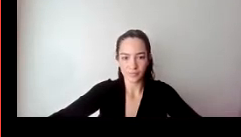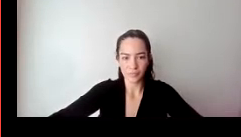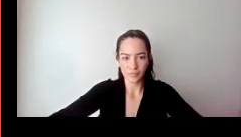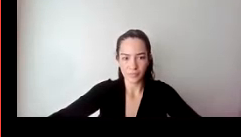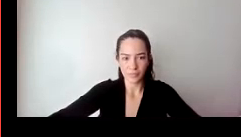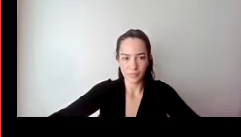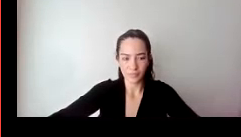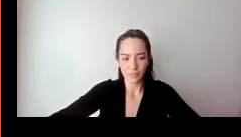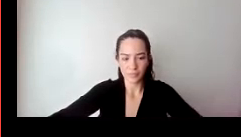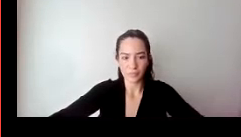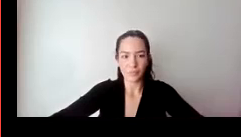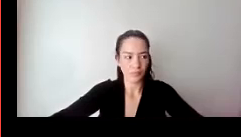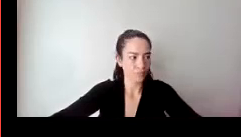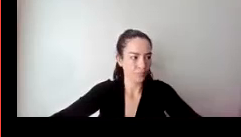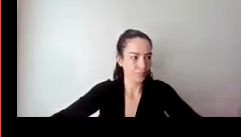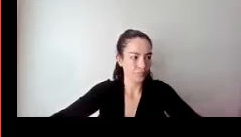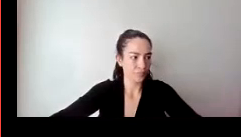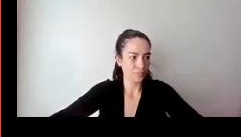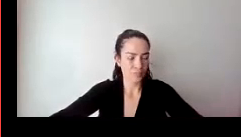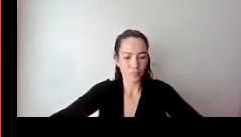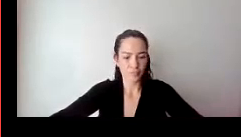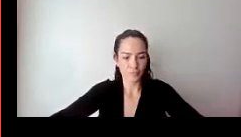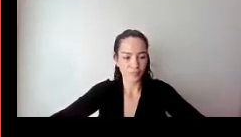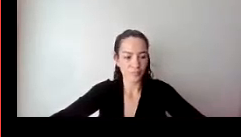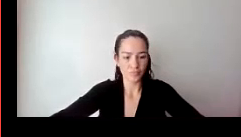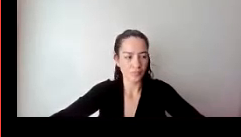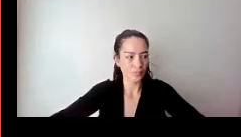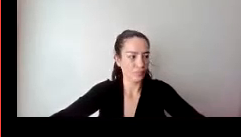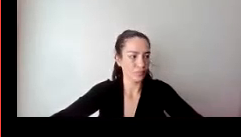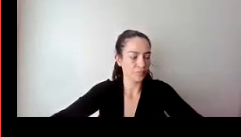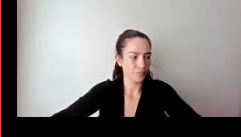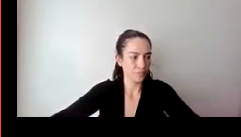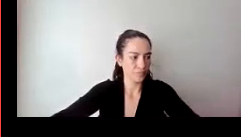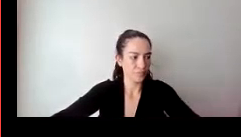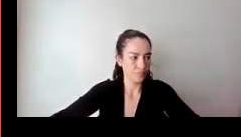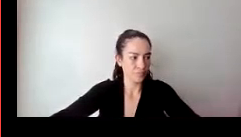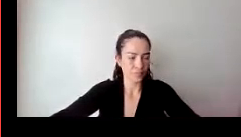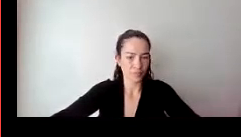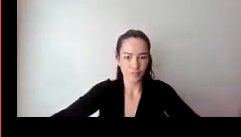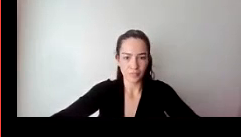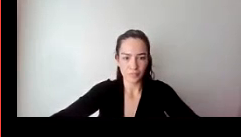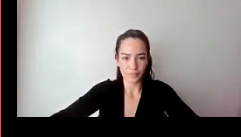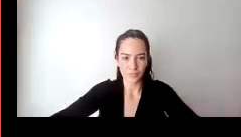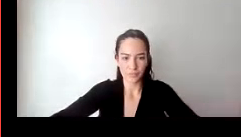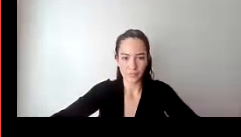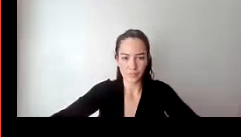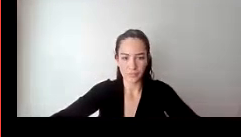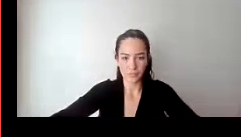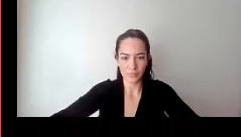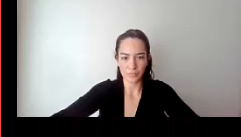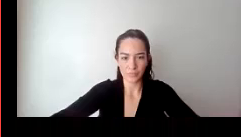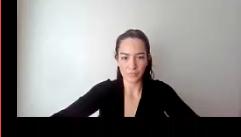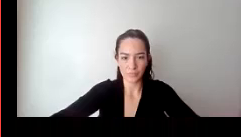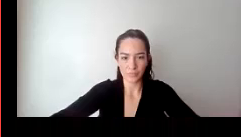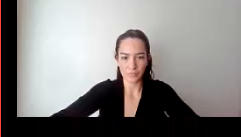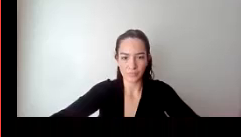CAMs, but I know that that isn't always the right training, especially for our hospital friends that might not be providing